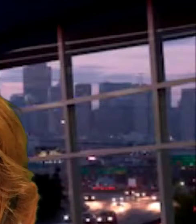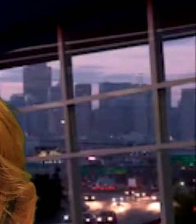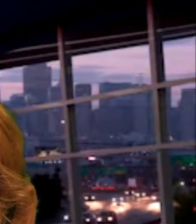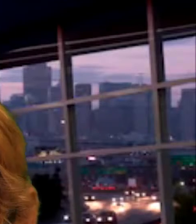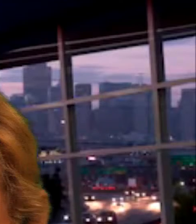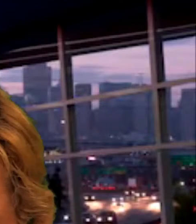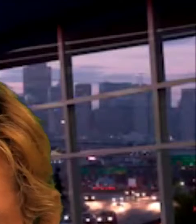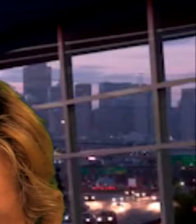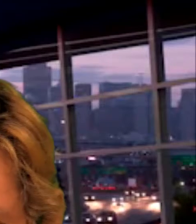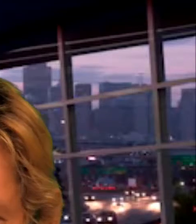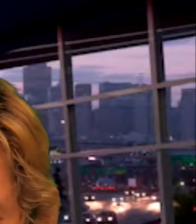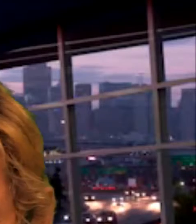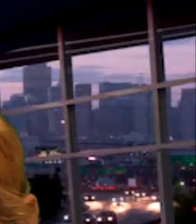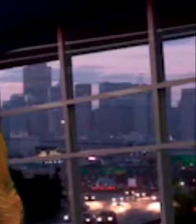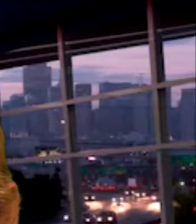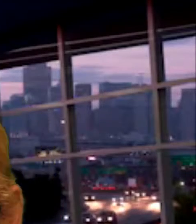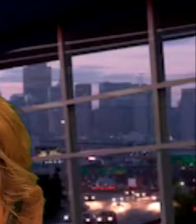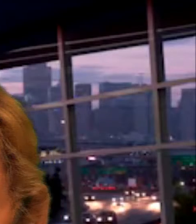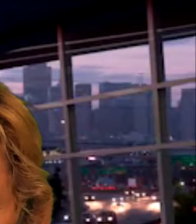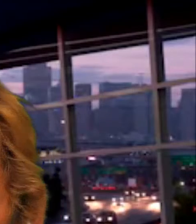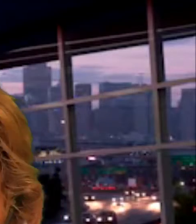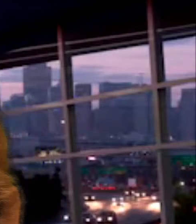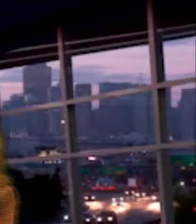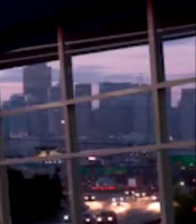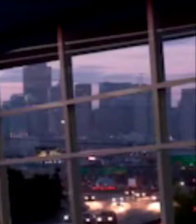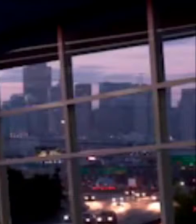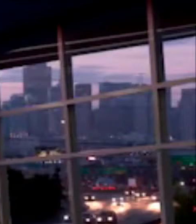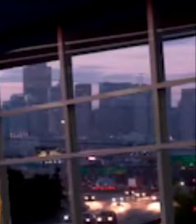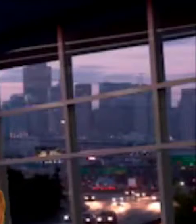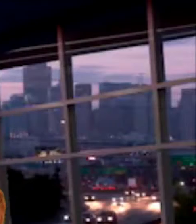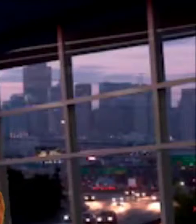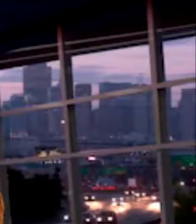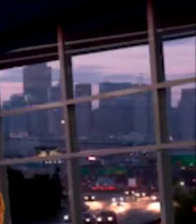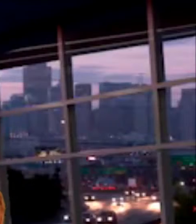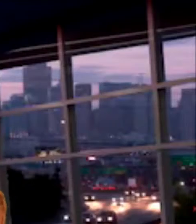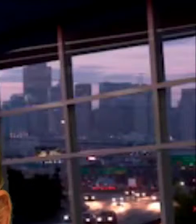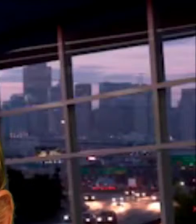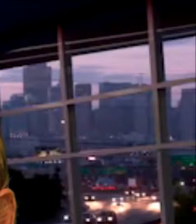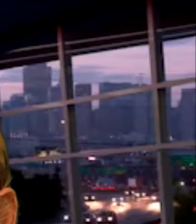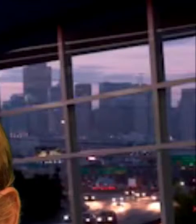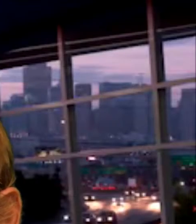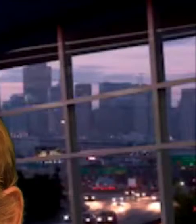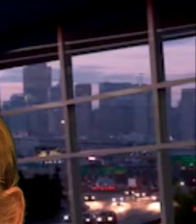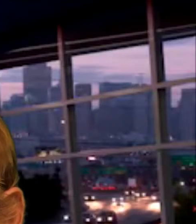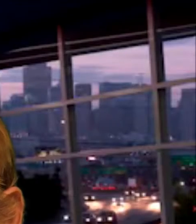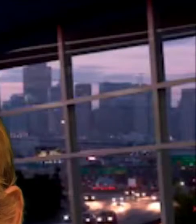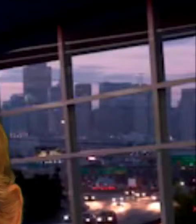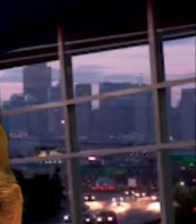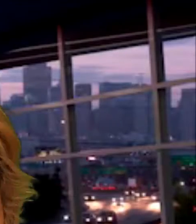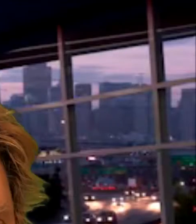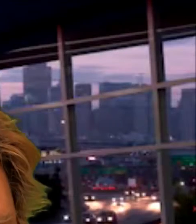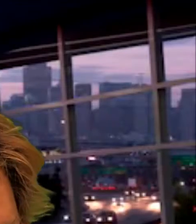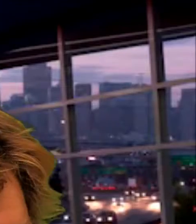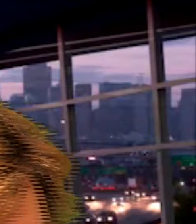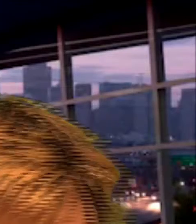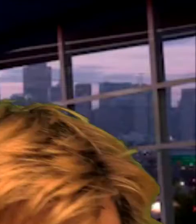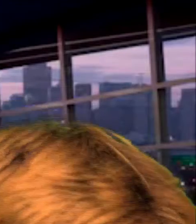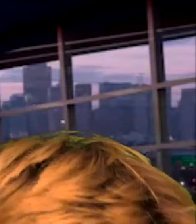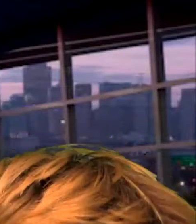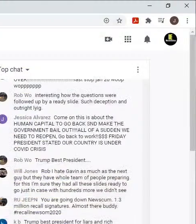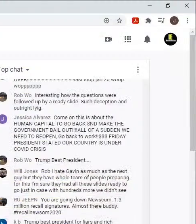So, when you look at these things, this thing is a political process.